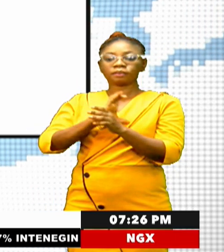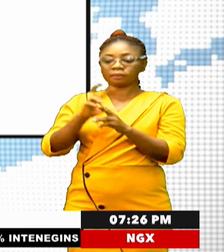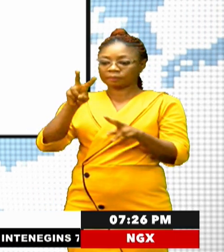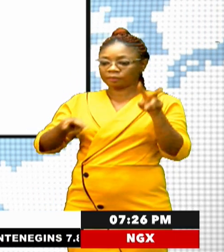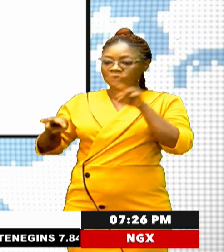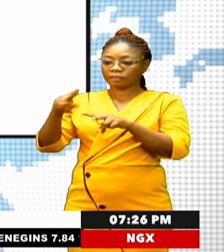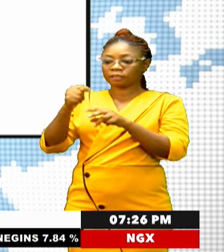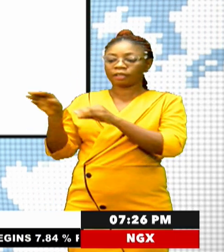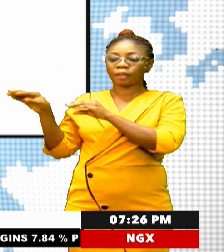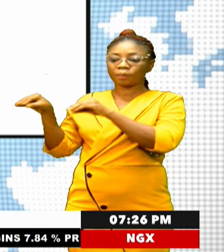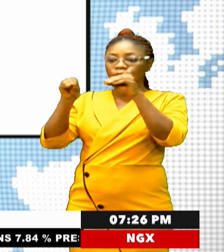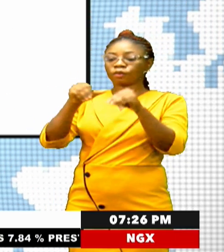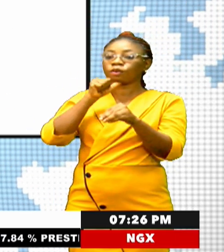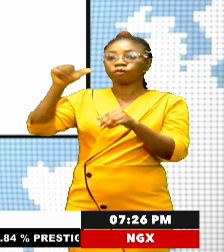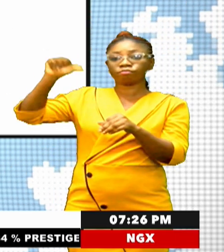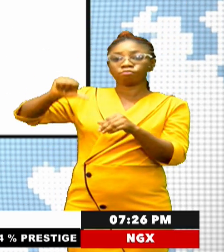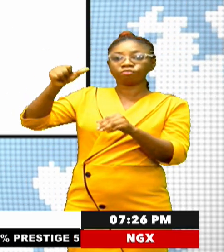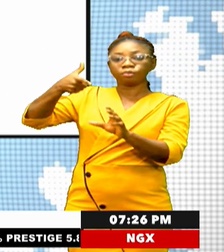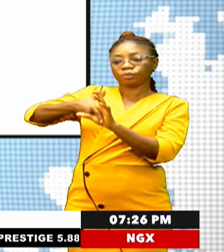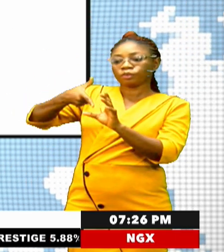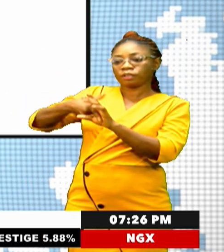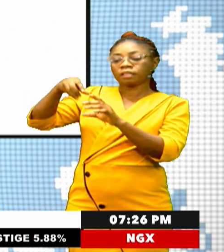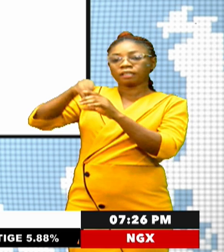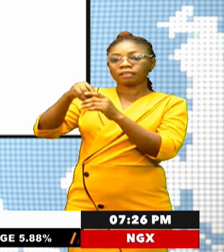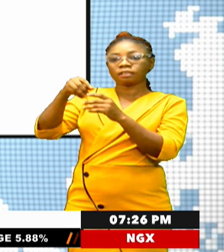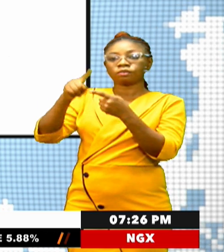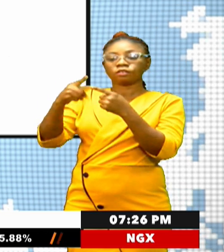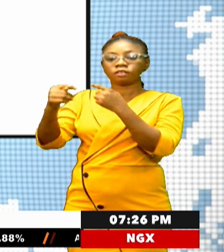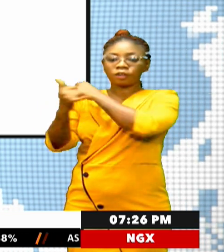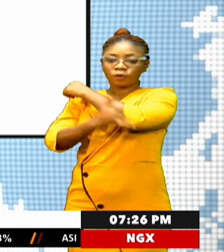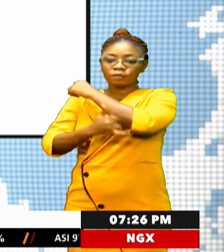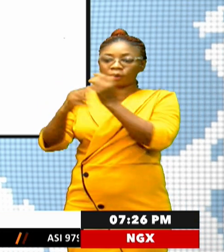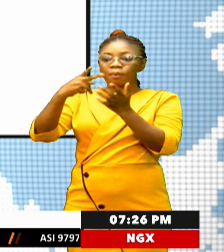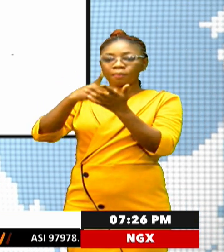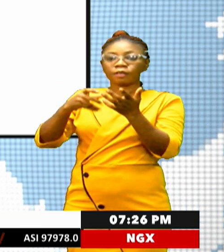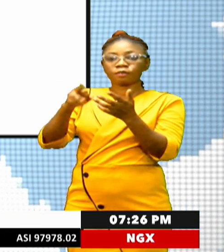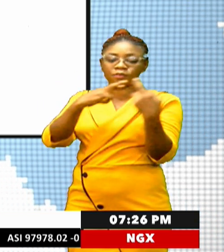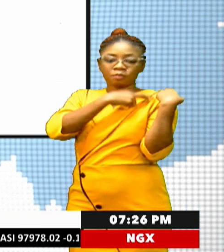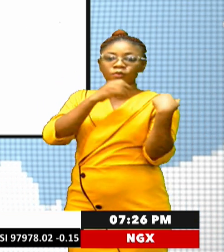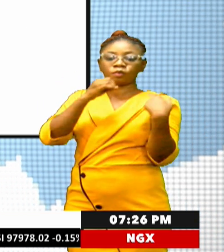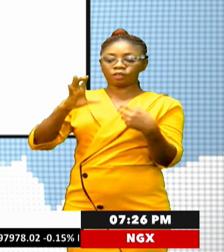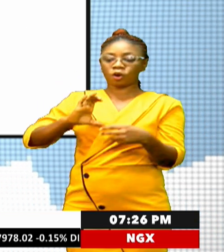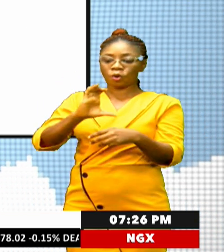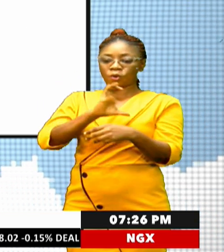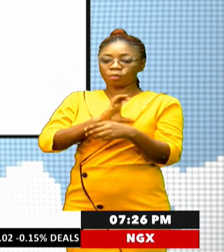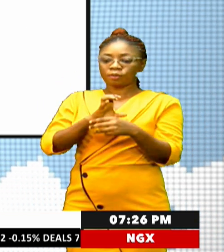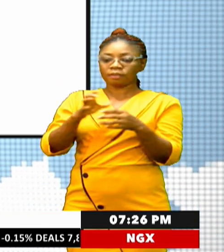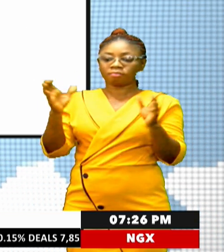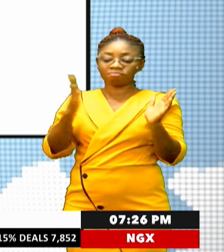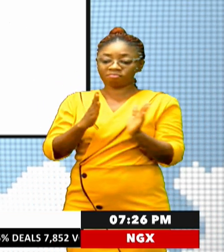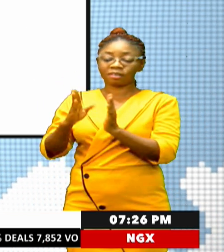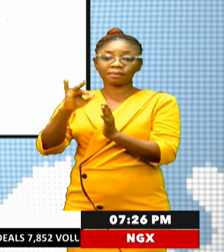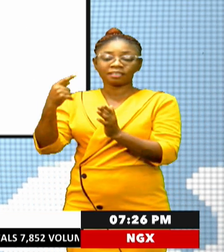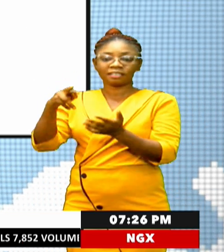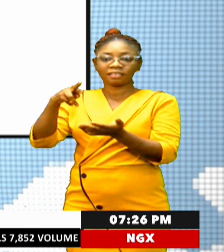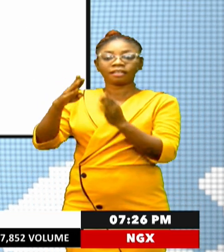importation of adulterated petroleum products into the country. Part of the mandate of the headed committee constituted by the House on the 9th